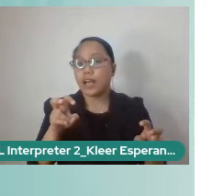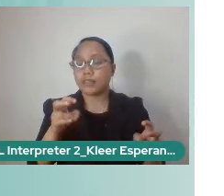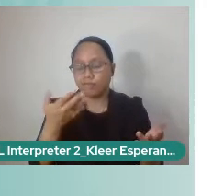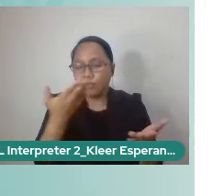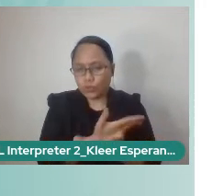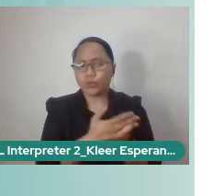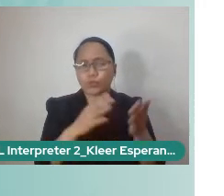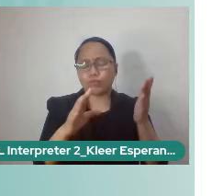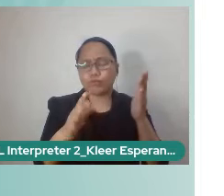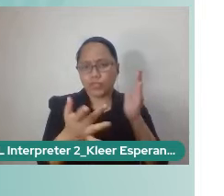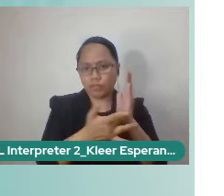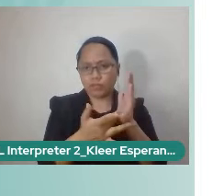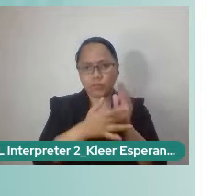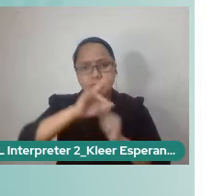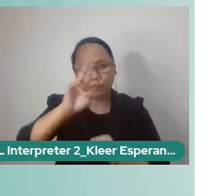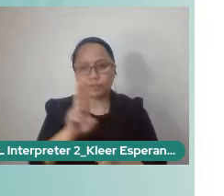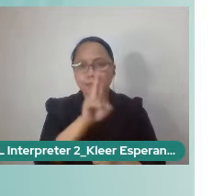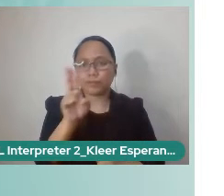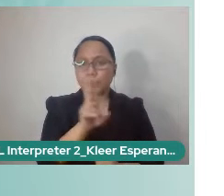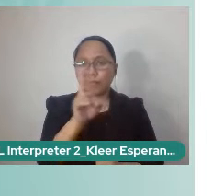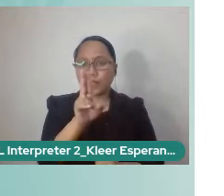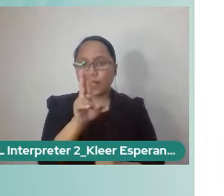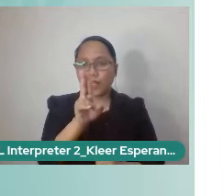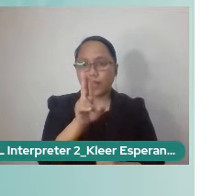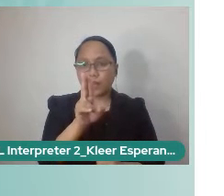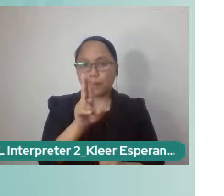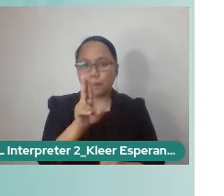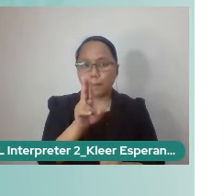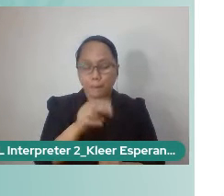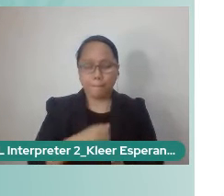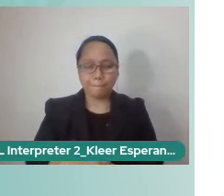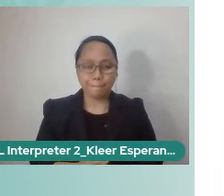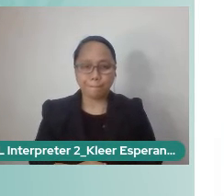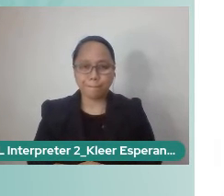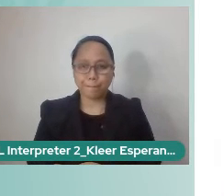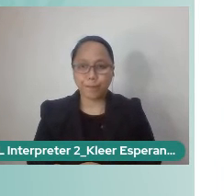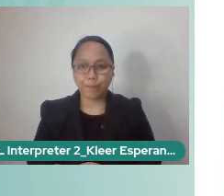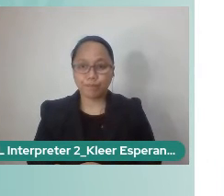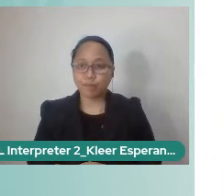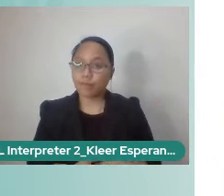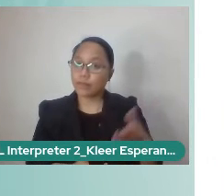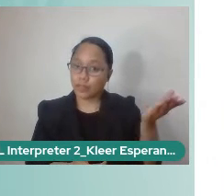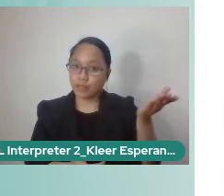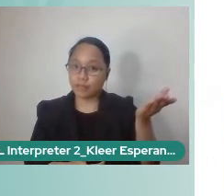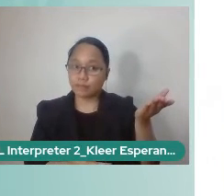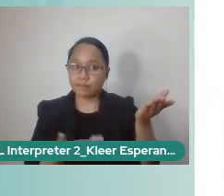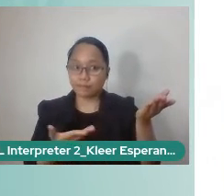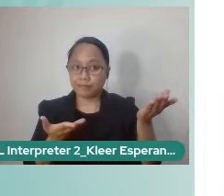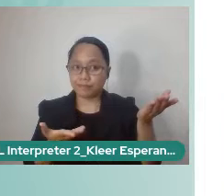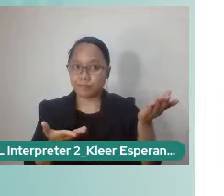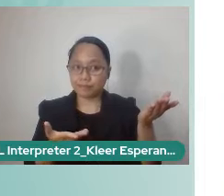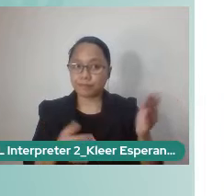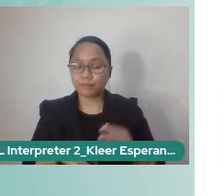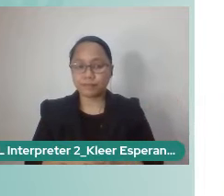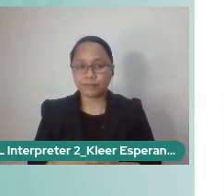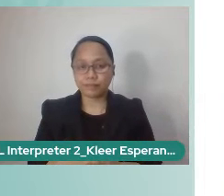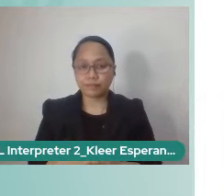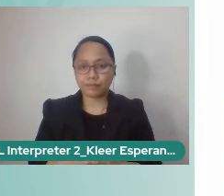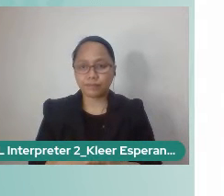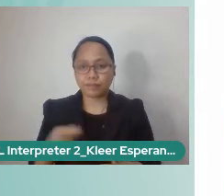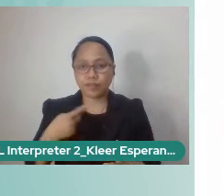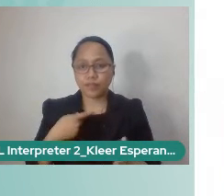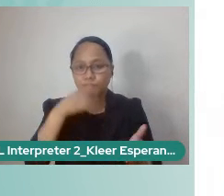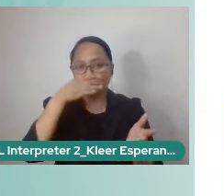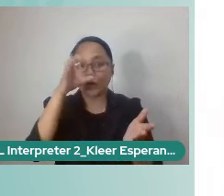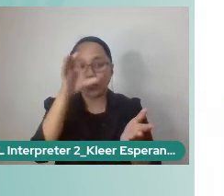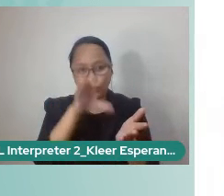countries have been using screen, triage, and treat. So in terms of the HPV test, we have been